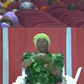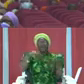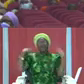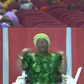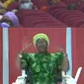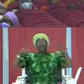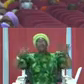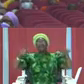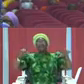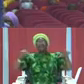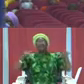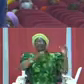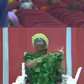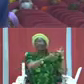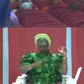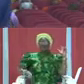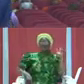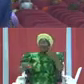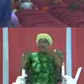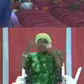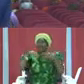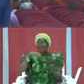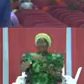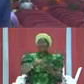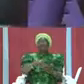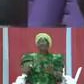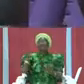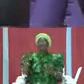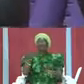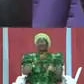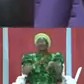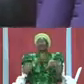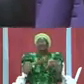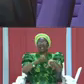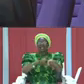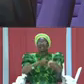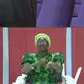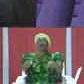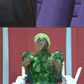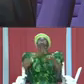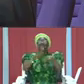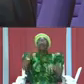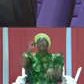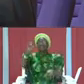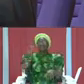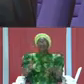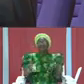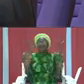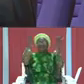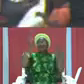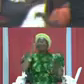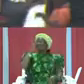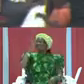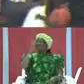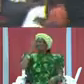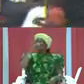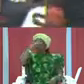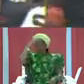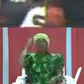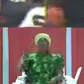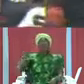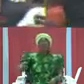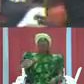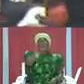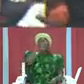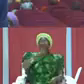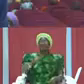the Lord came again the second time and touched him and said, "Arise and eat, because the journey is too great